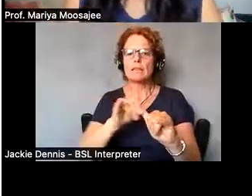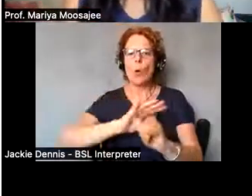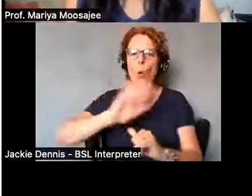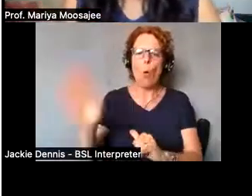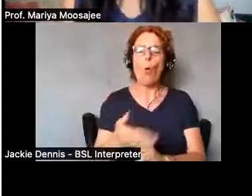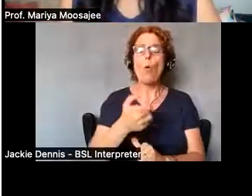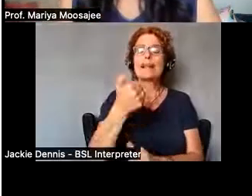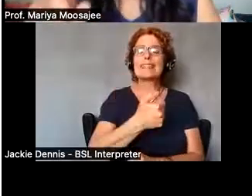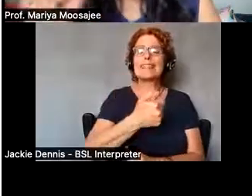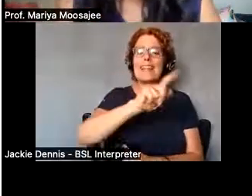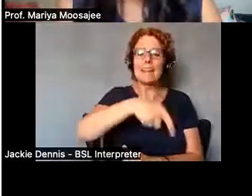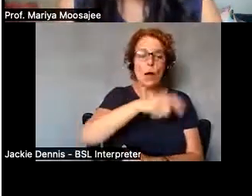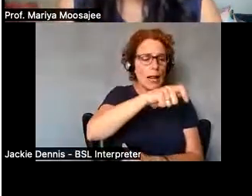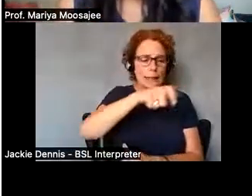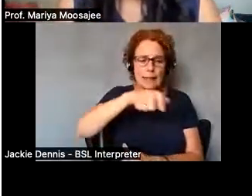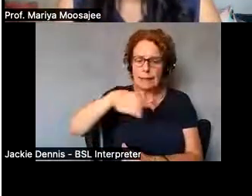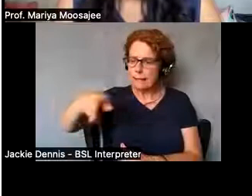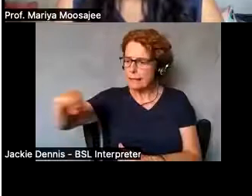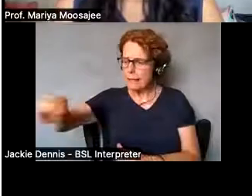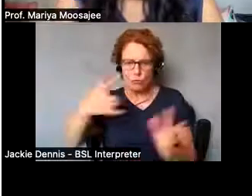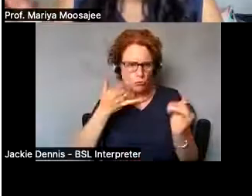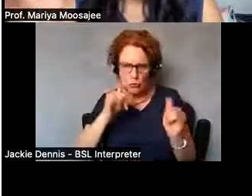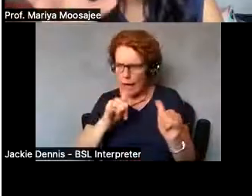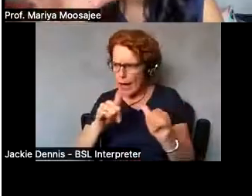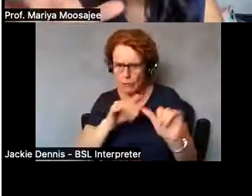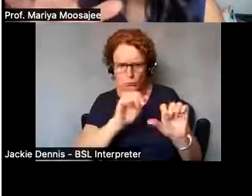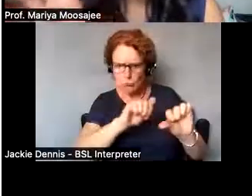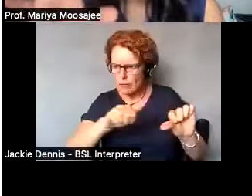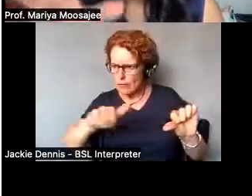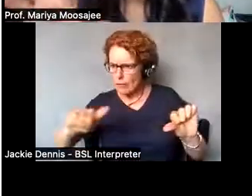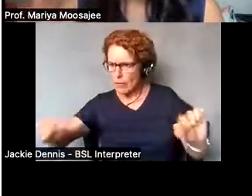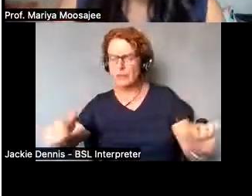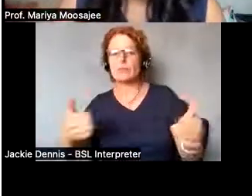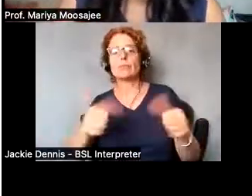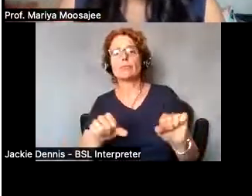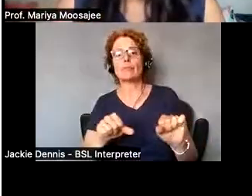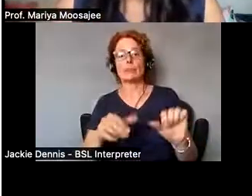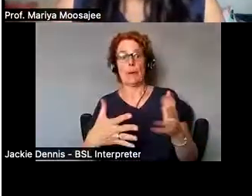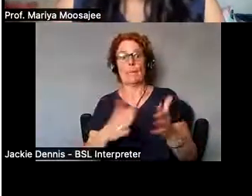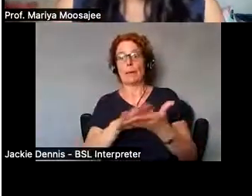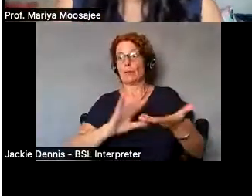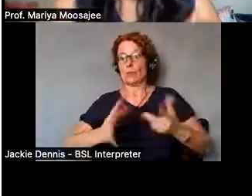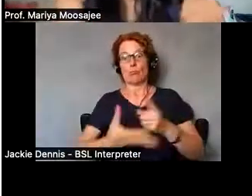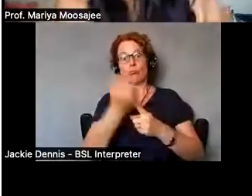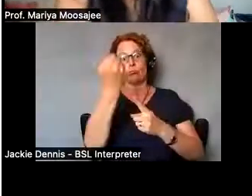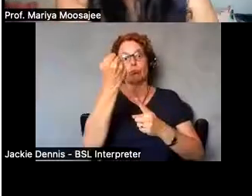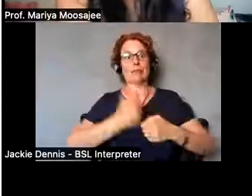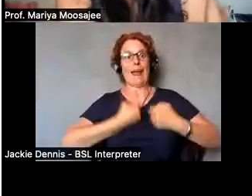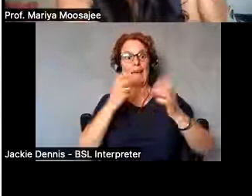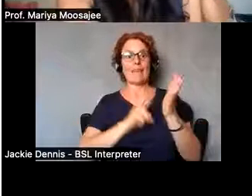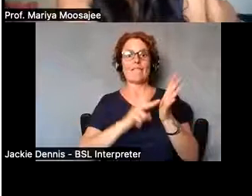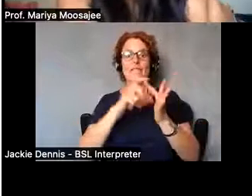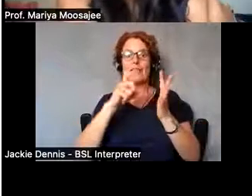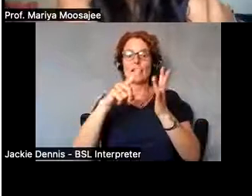16,000 letters and they were all correct. So then we had our vector and we